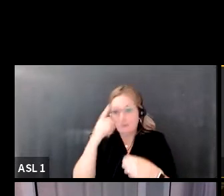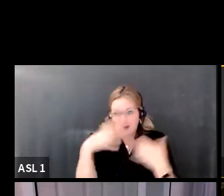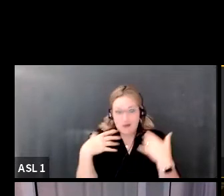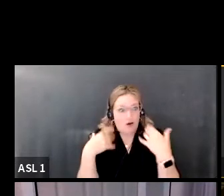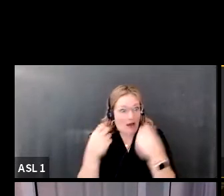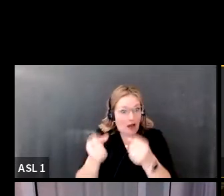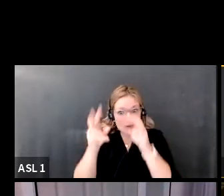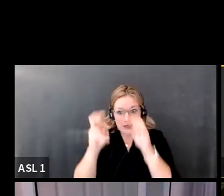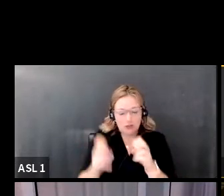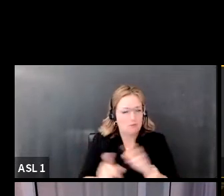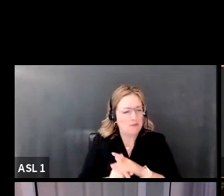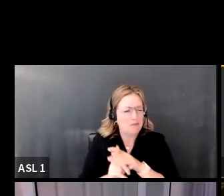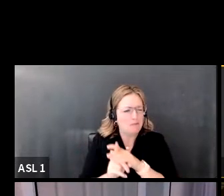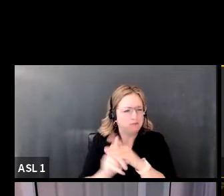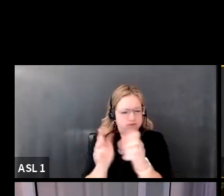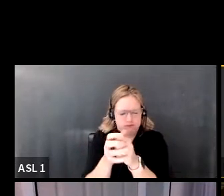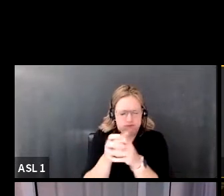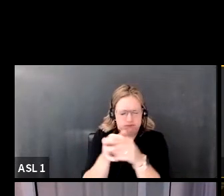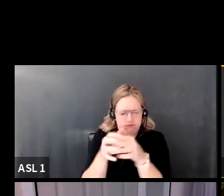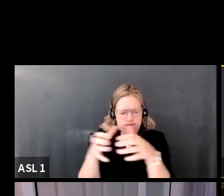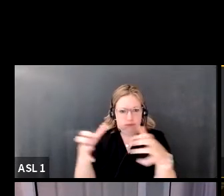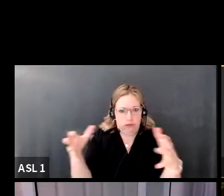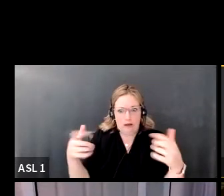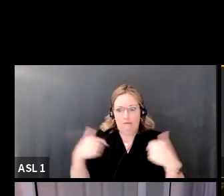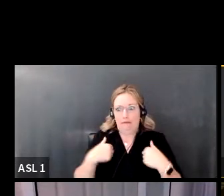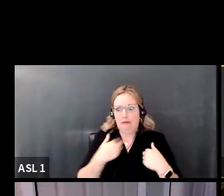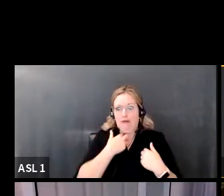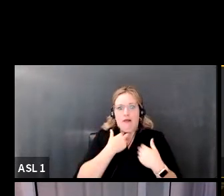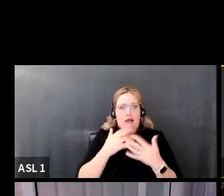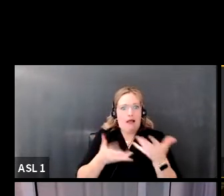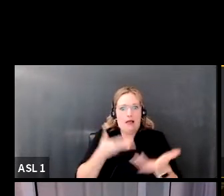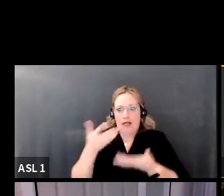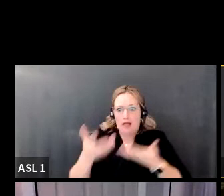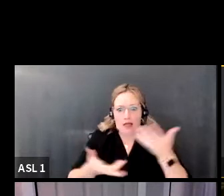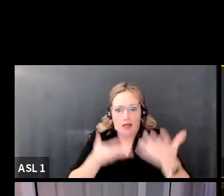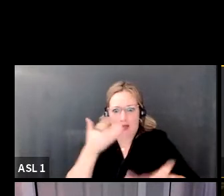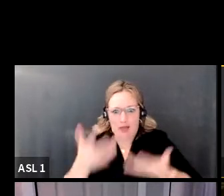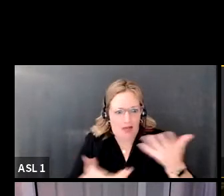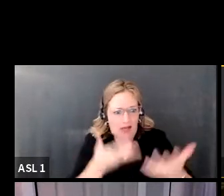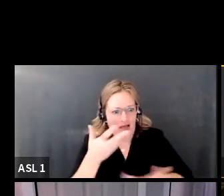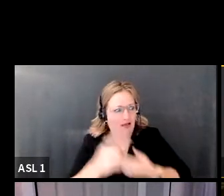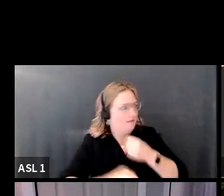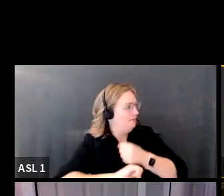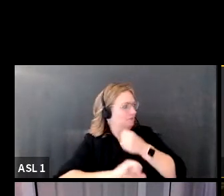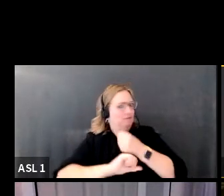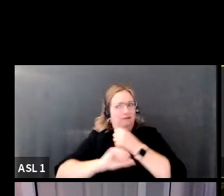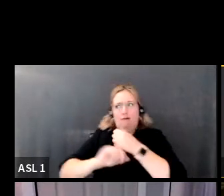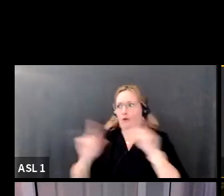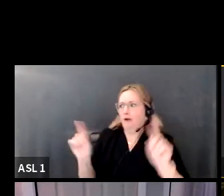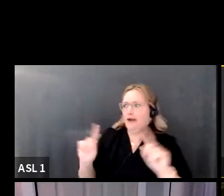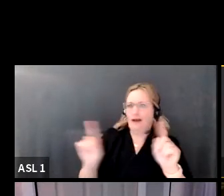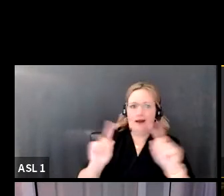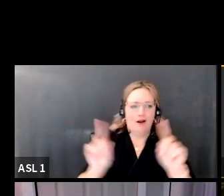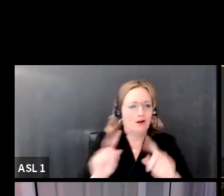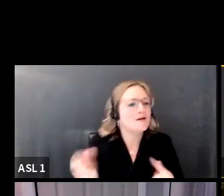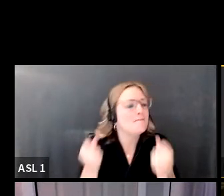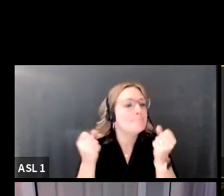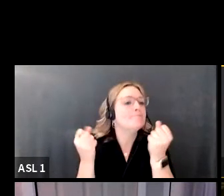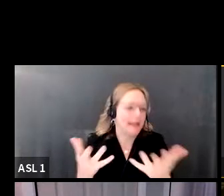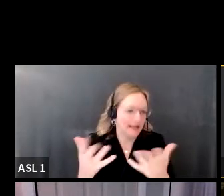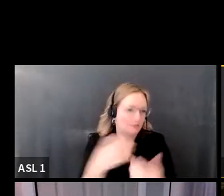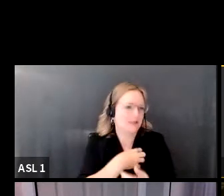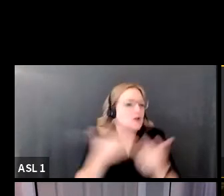to deal with and they're not fully equipped for it they want that support because they're having to deal with